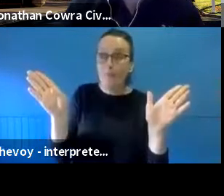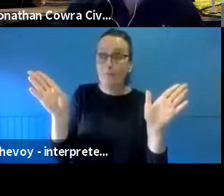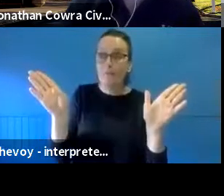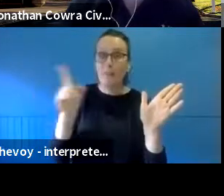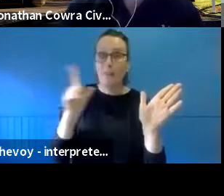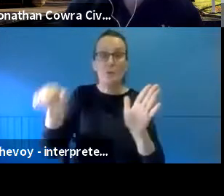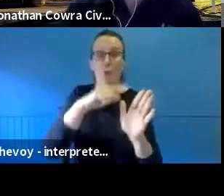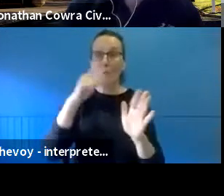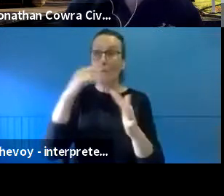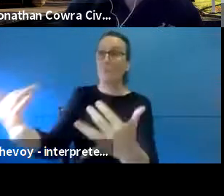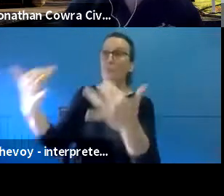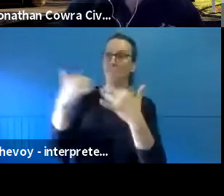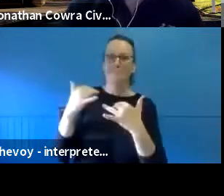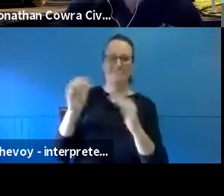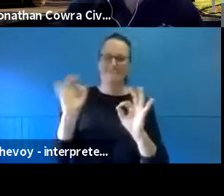the reality at all.